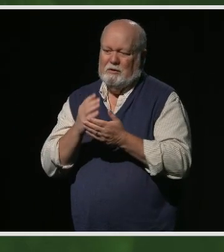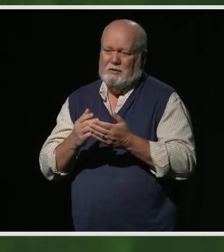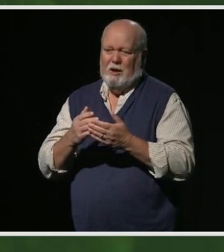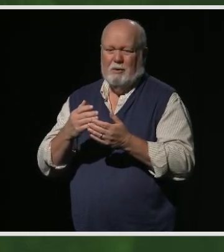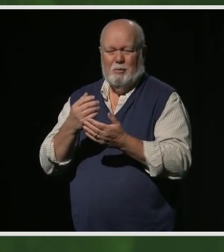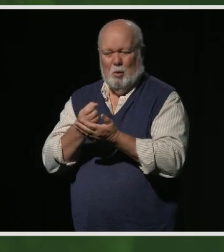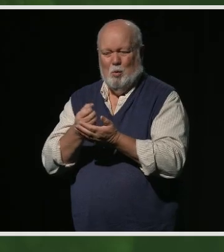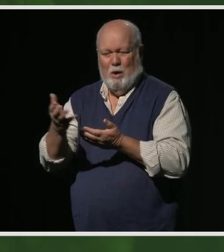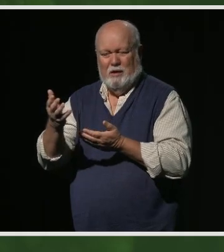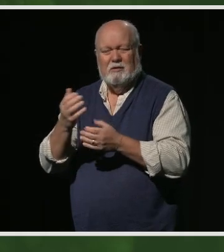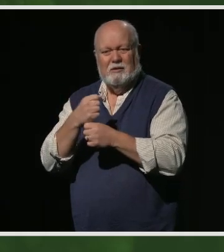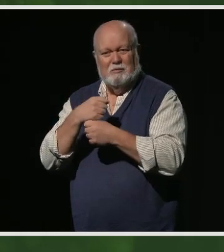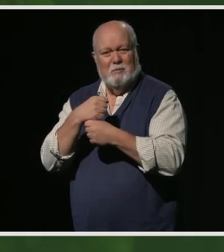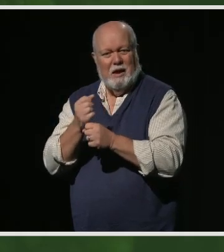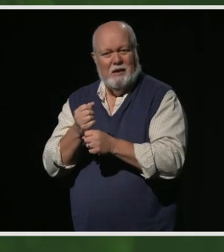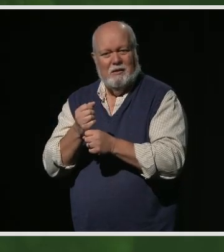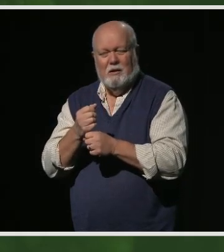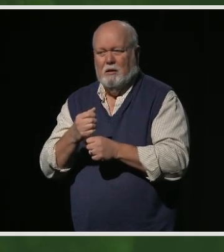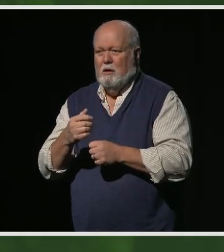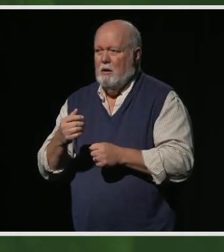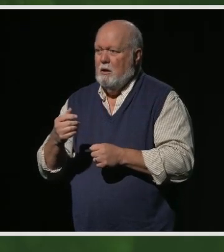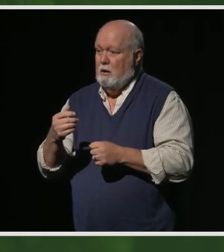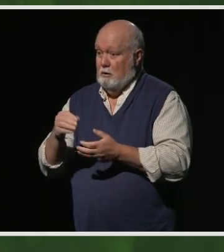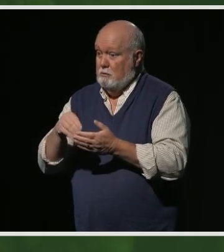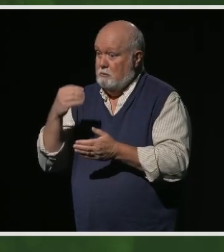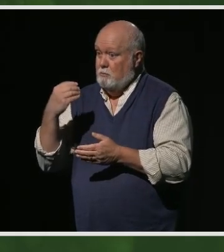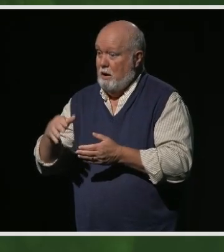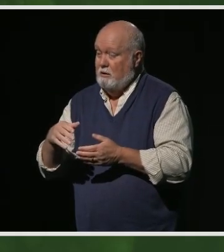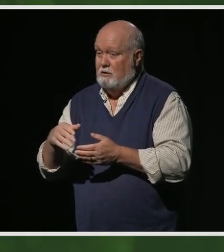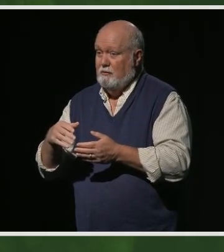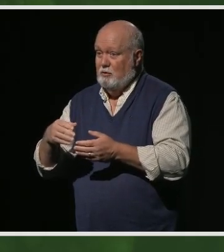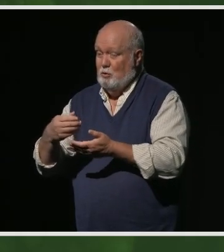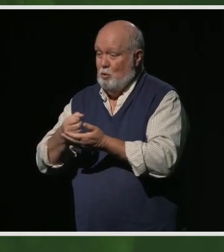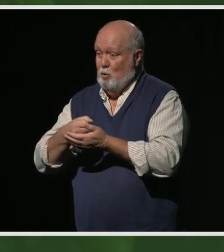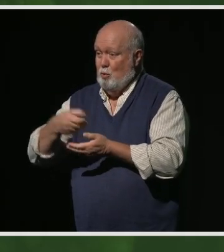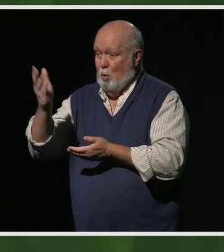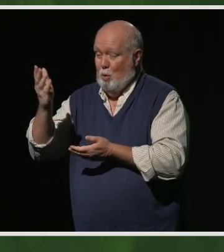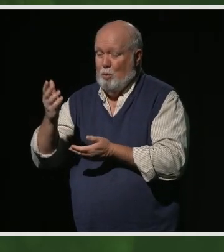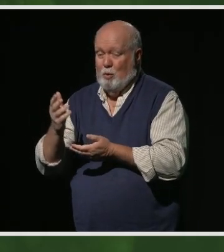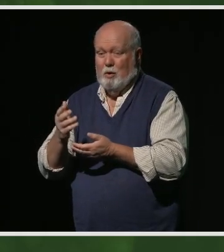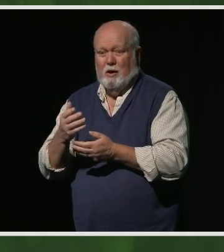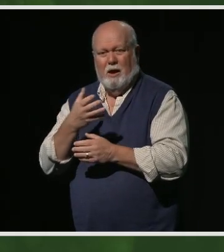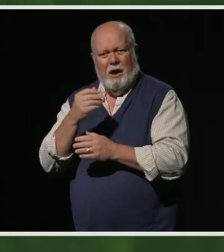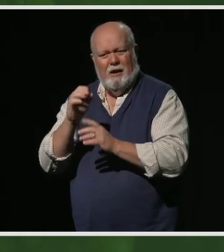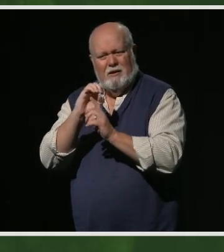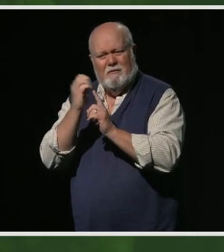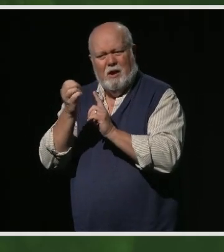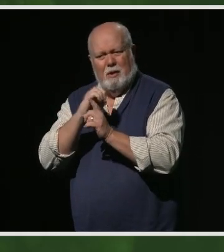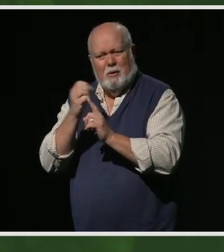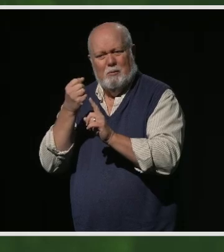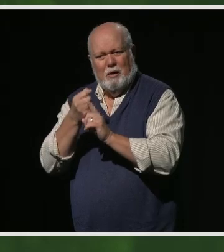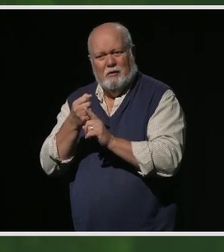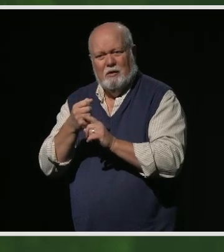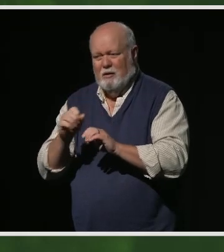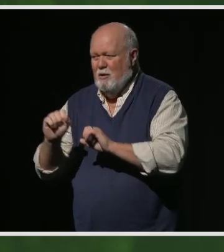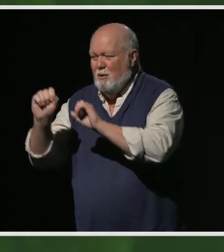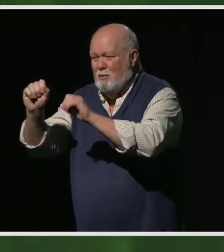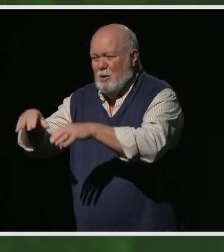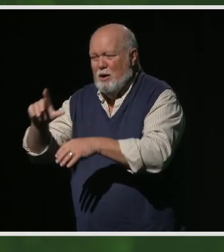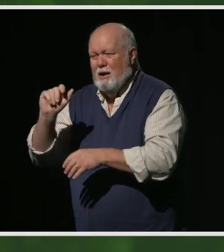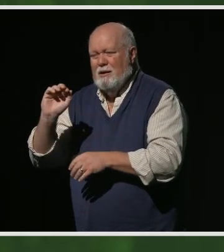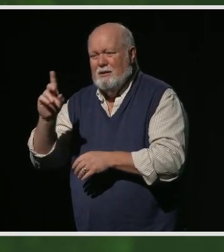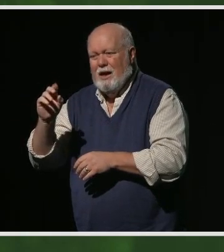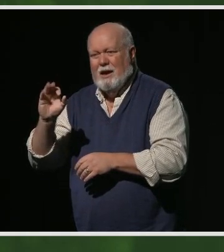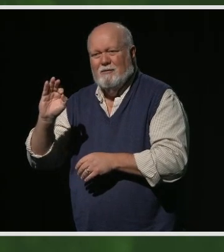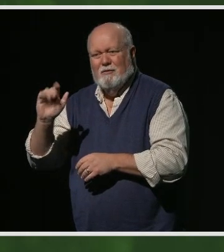that's generated that has high disposal costs, environmental impact issues. So when that biomass is put in the landfill, it creates methane,